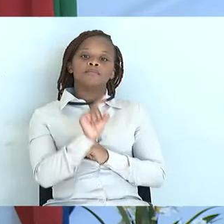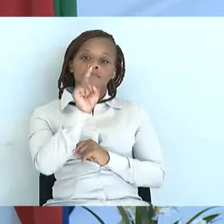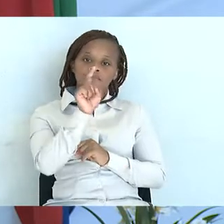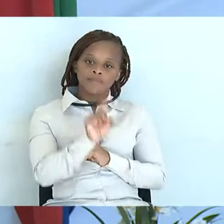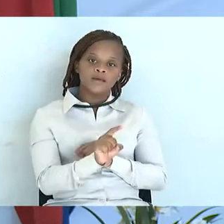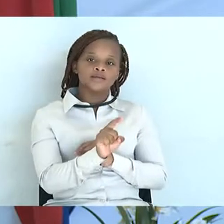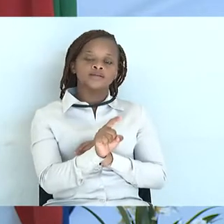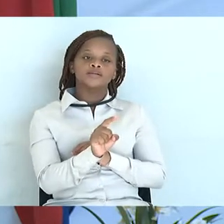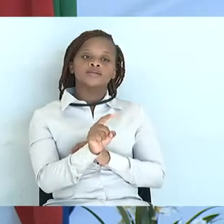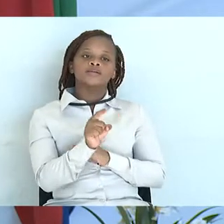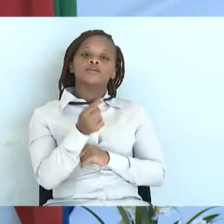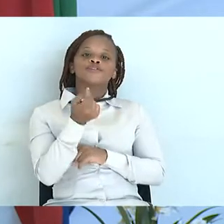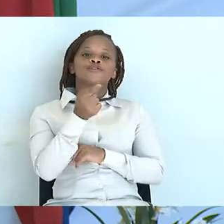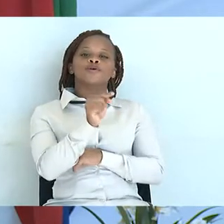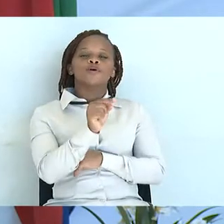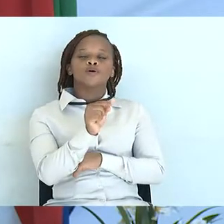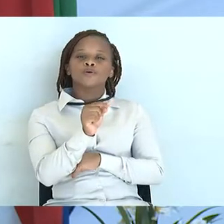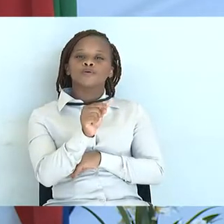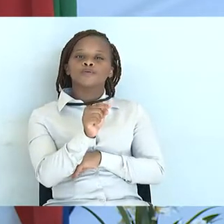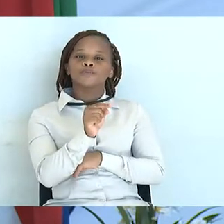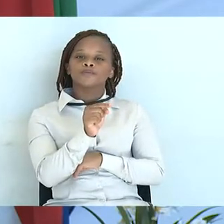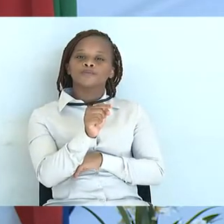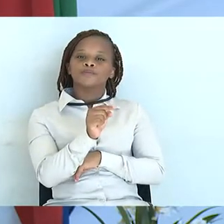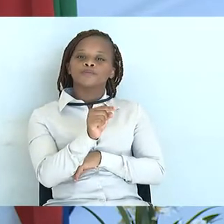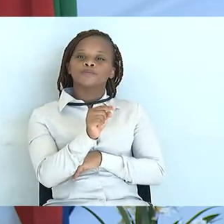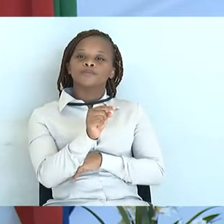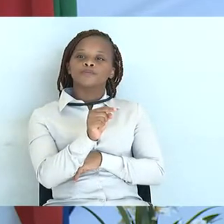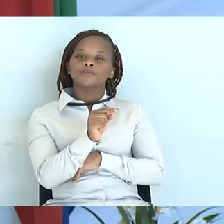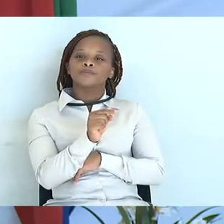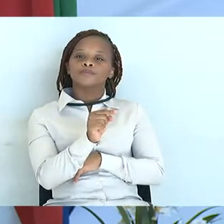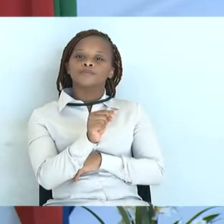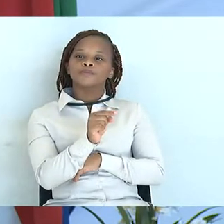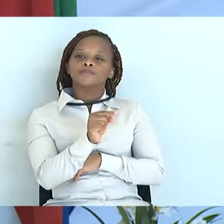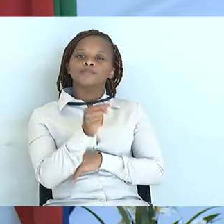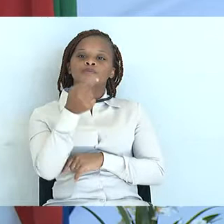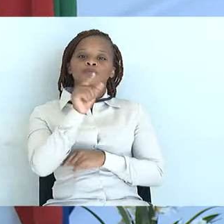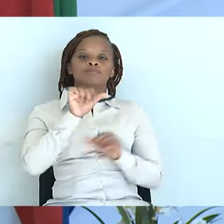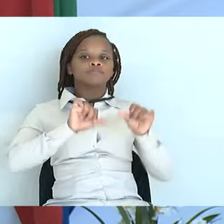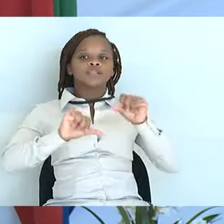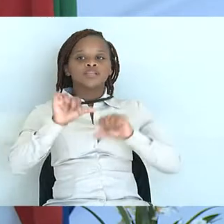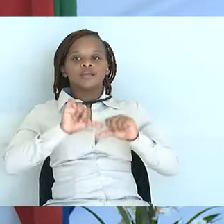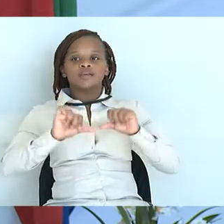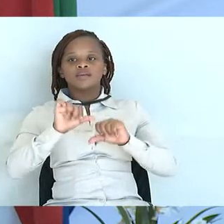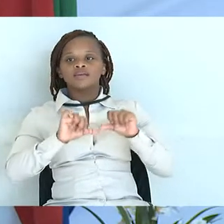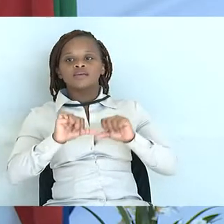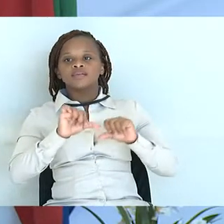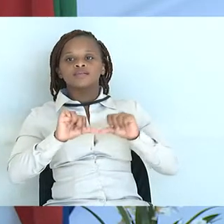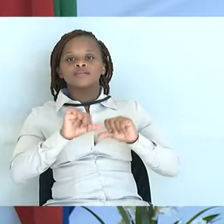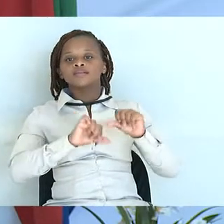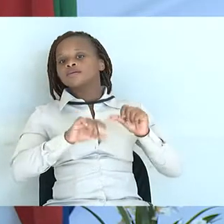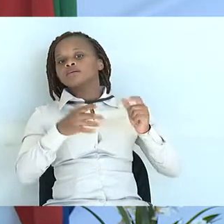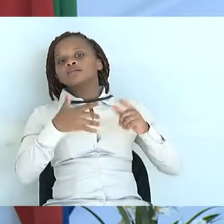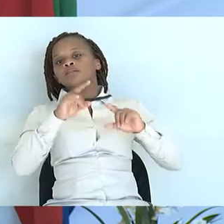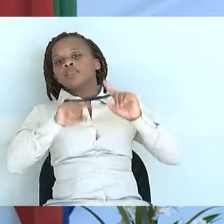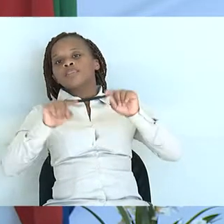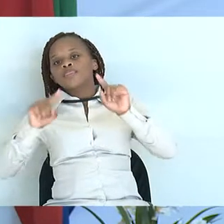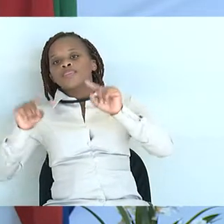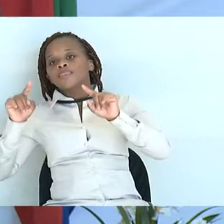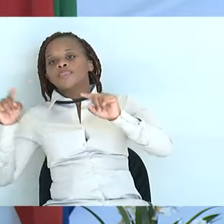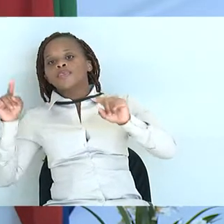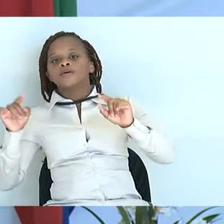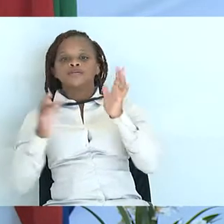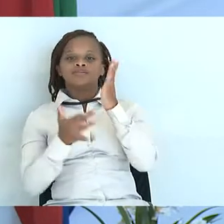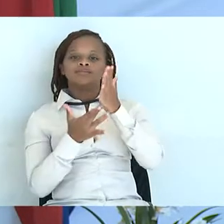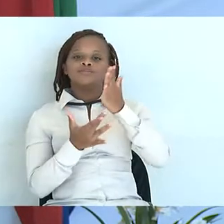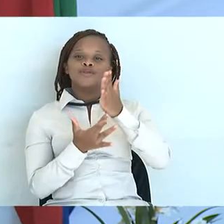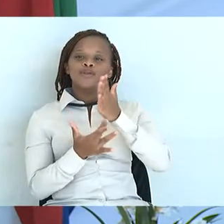on STEM areas, which are science, technology, and mathematics. And we're saying this is